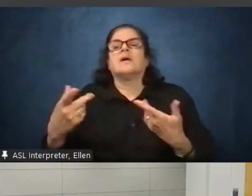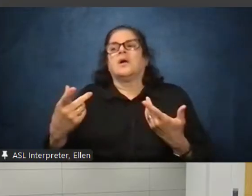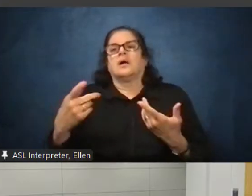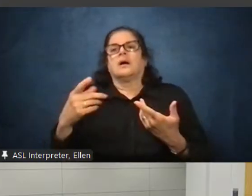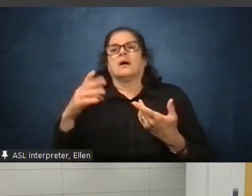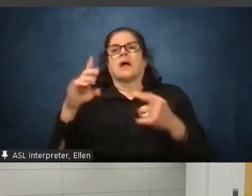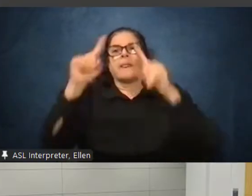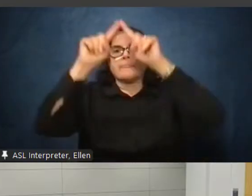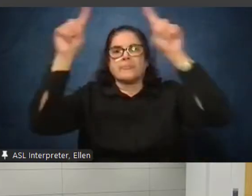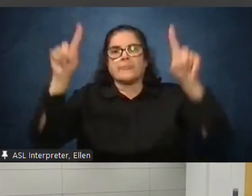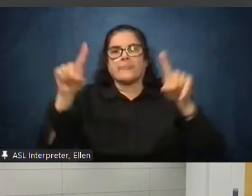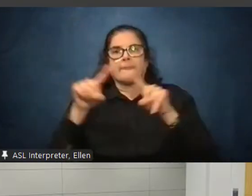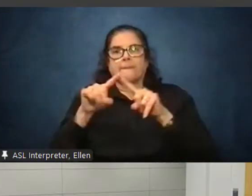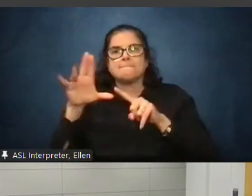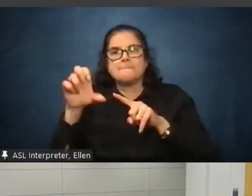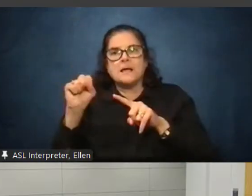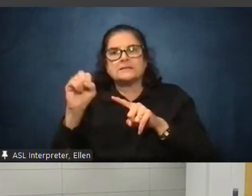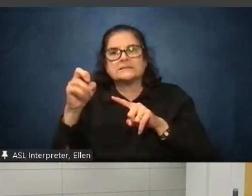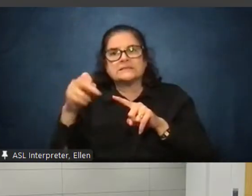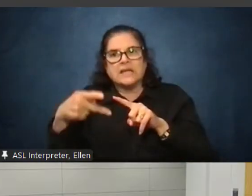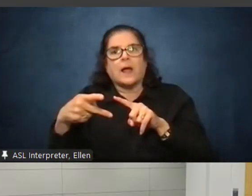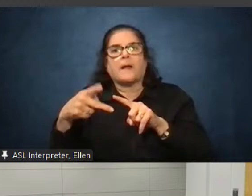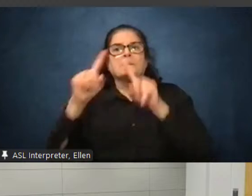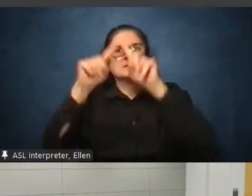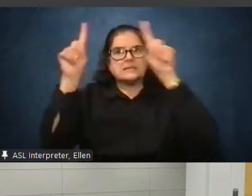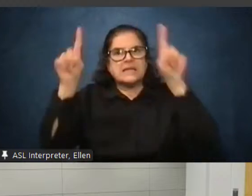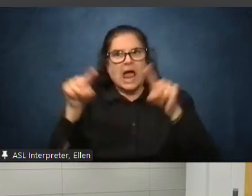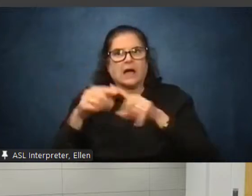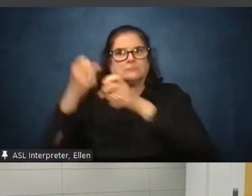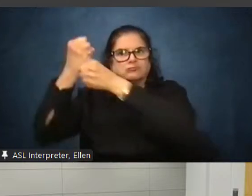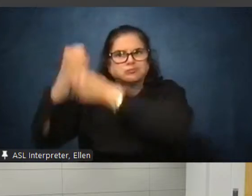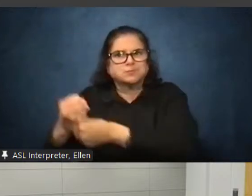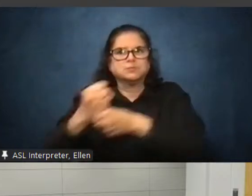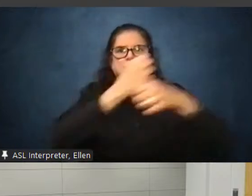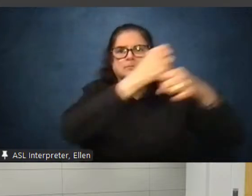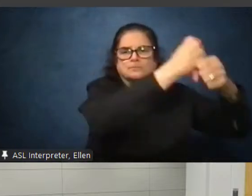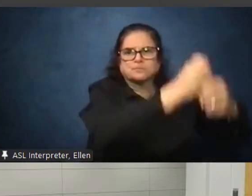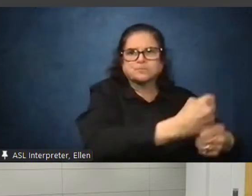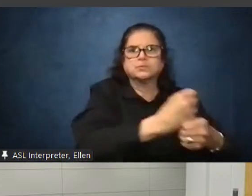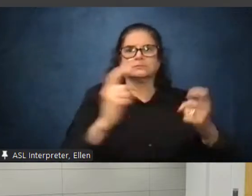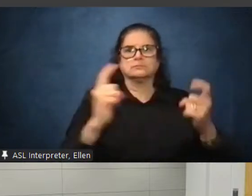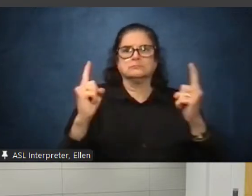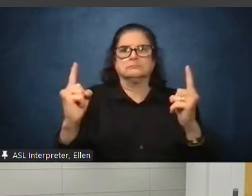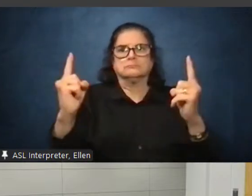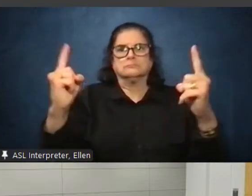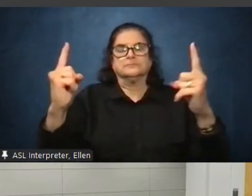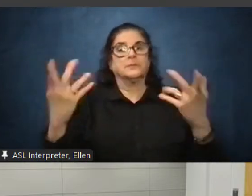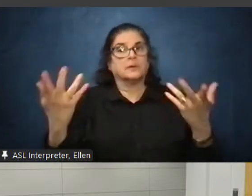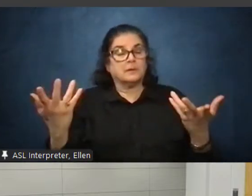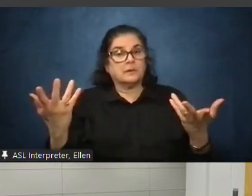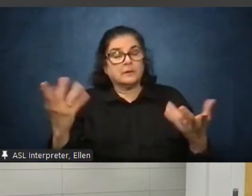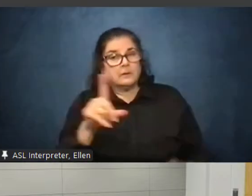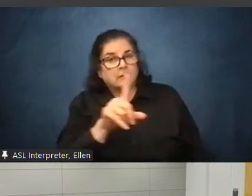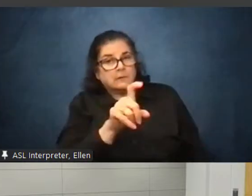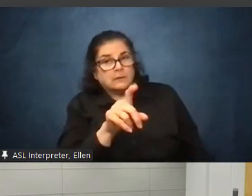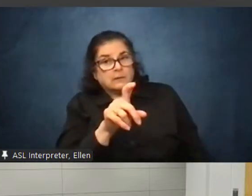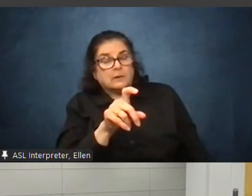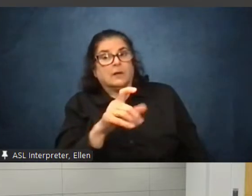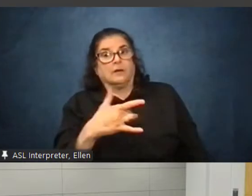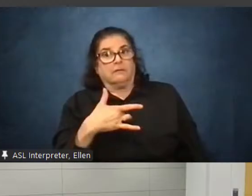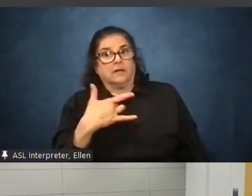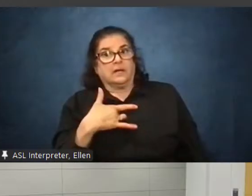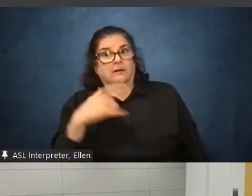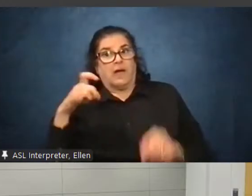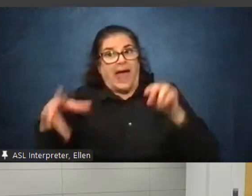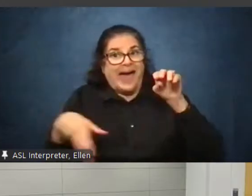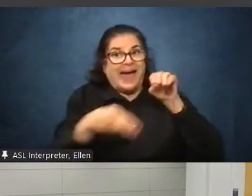kind of come together again and start to have a little bit more conversations of, is it more signage that's going to be helpful? Is it going